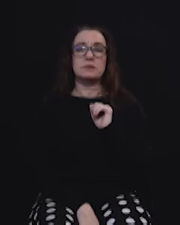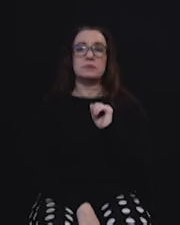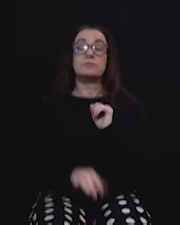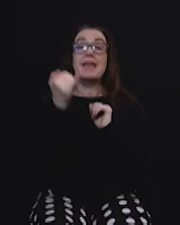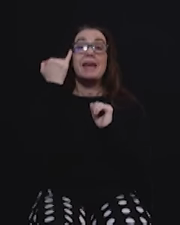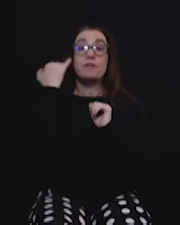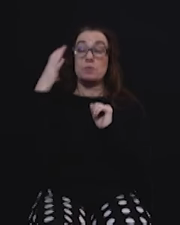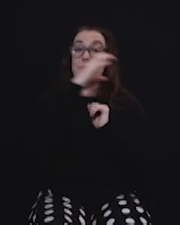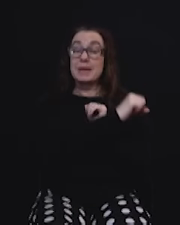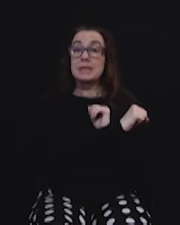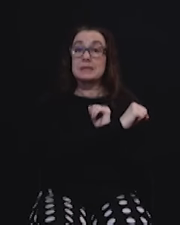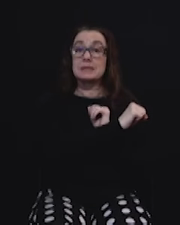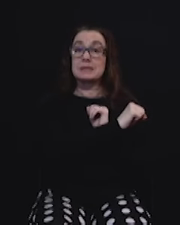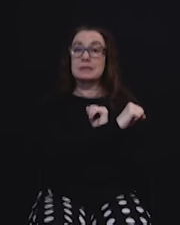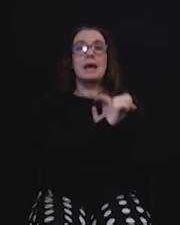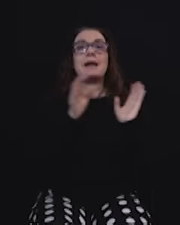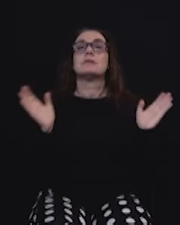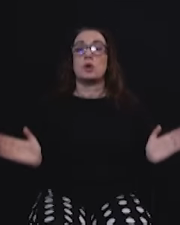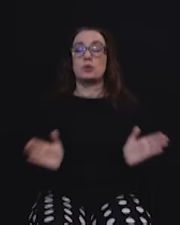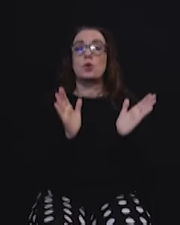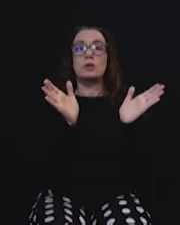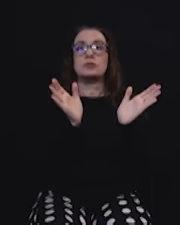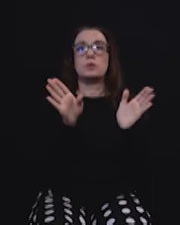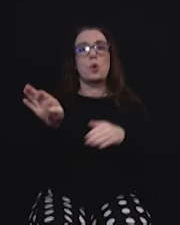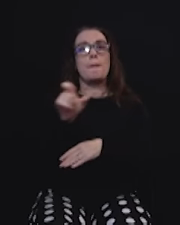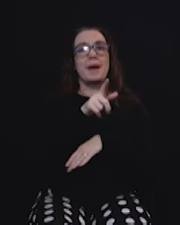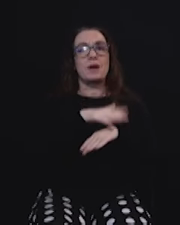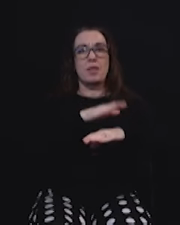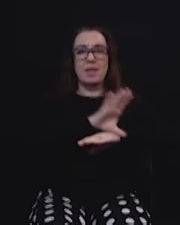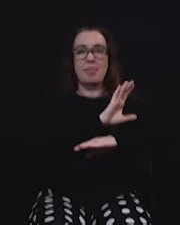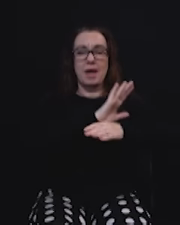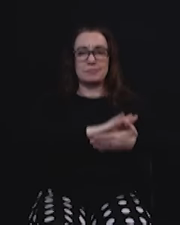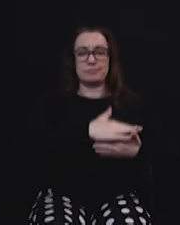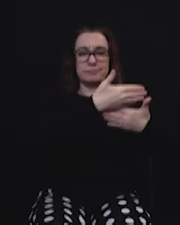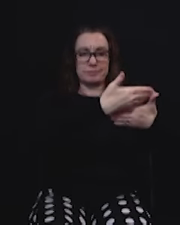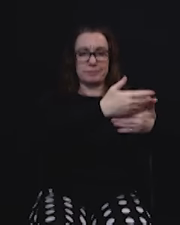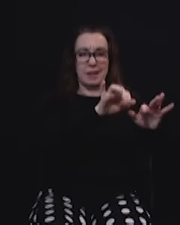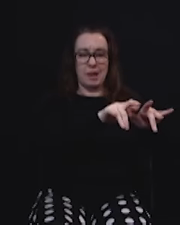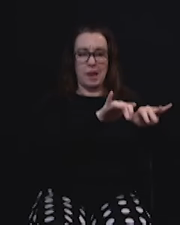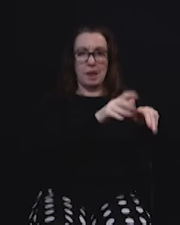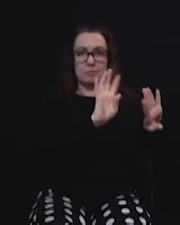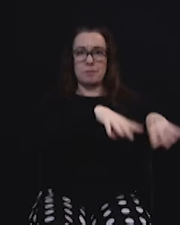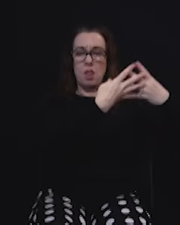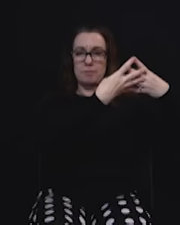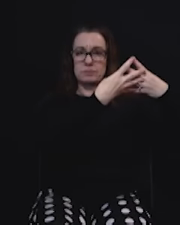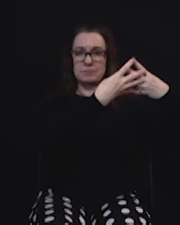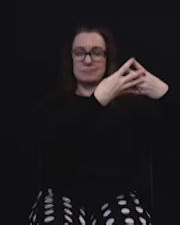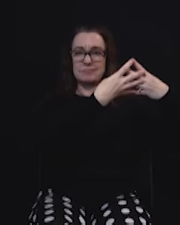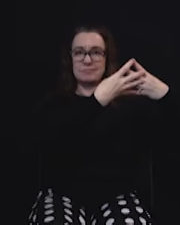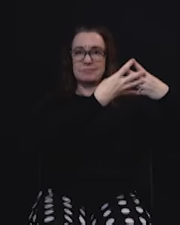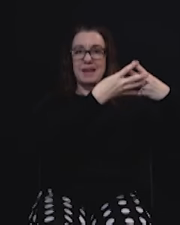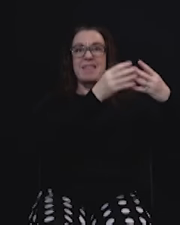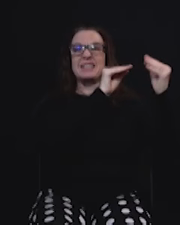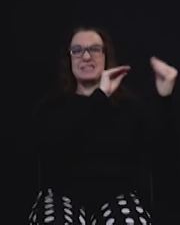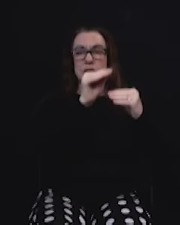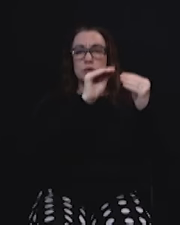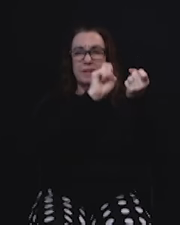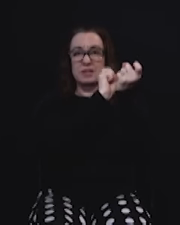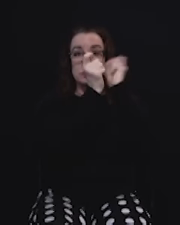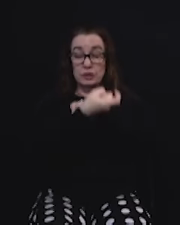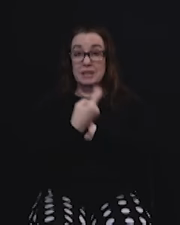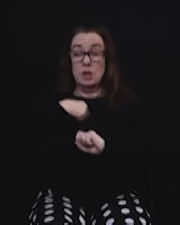If you miss those, I encourage you highly, go back online and let Pastor Greg, let God through him teach you about the